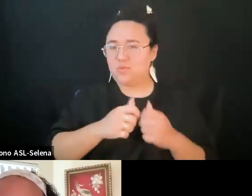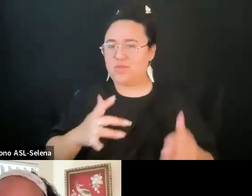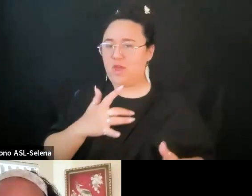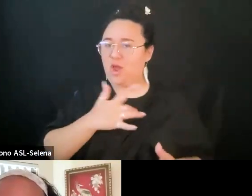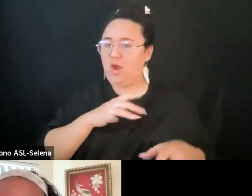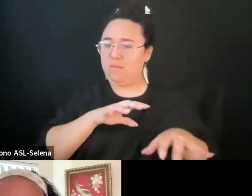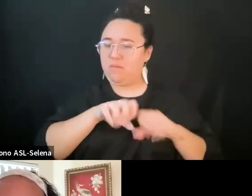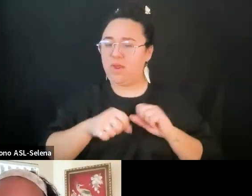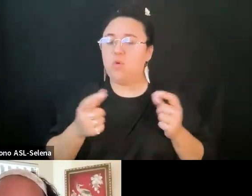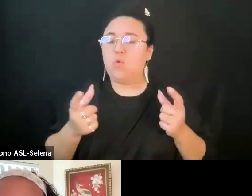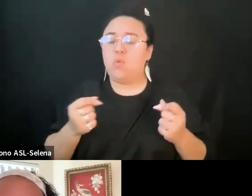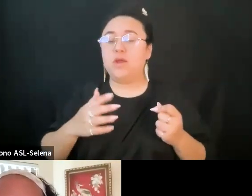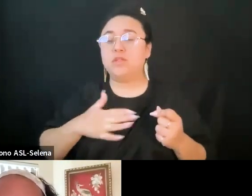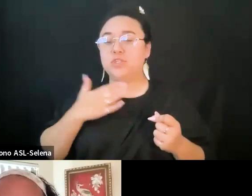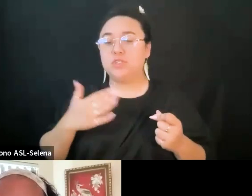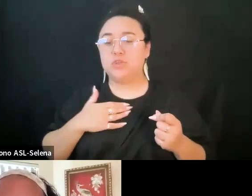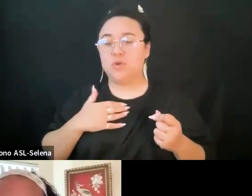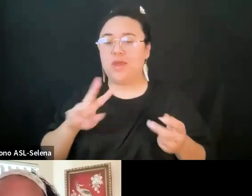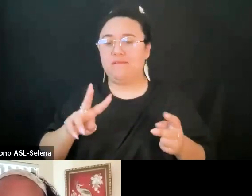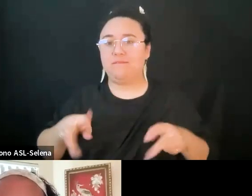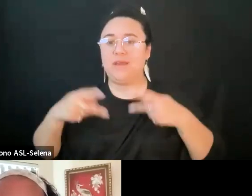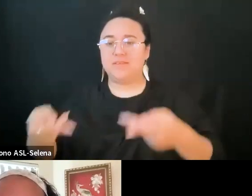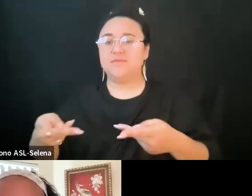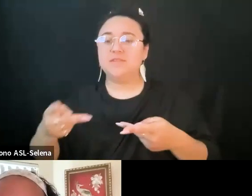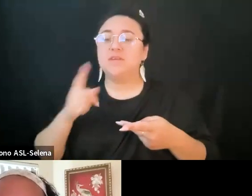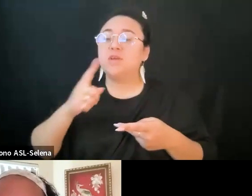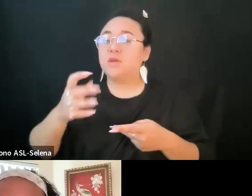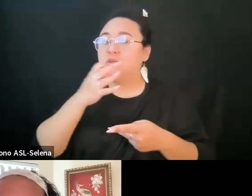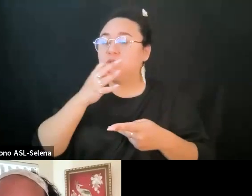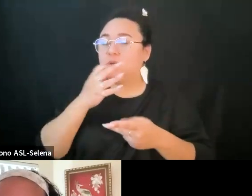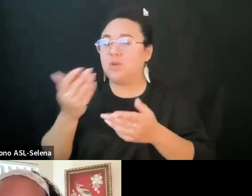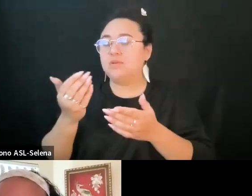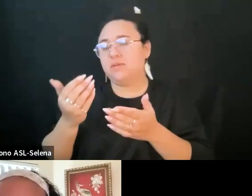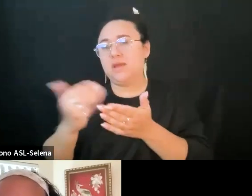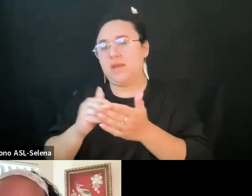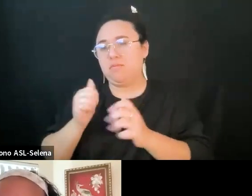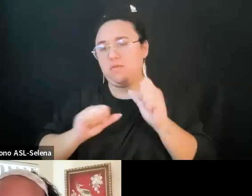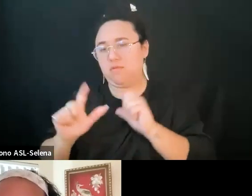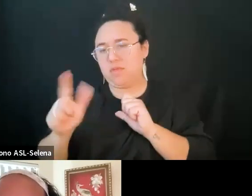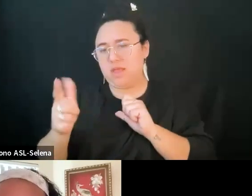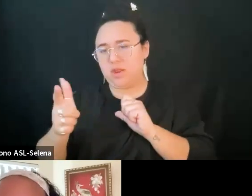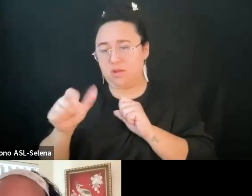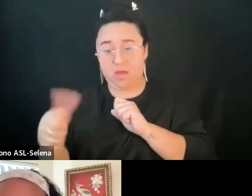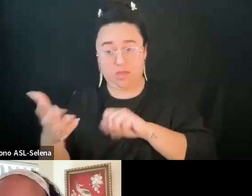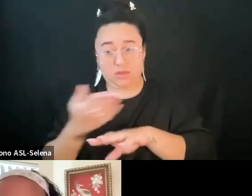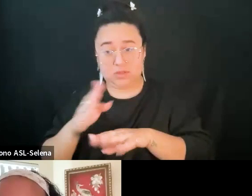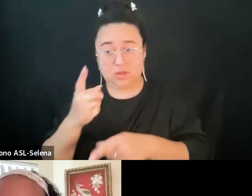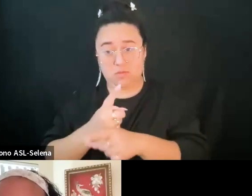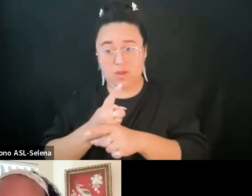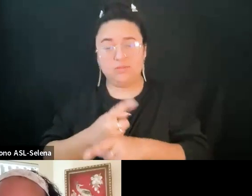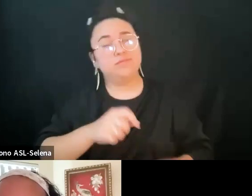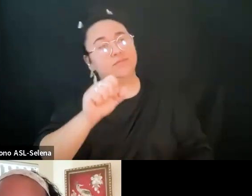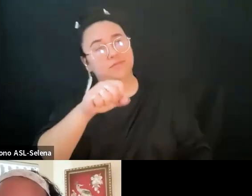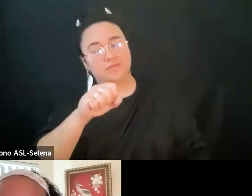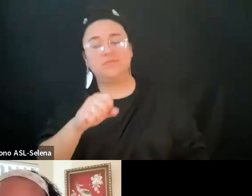joy, right? And Truly. Vice versa. Yeah. So you're going to be coming up a little bit later, right? You've got another song for us to sing